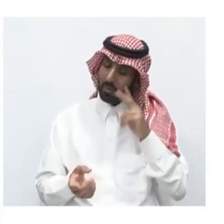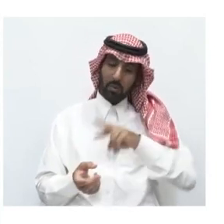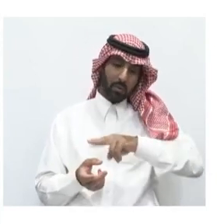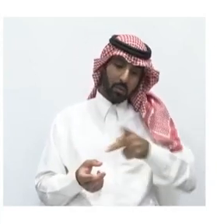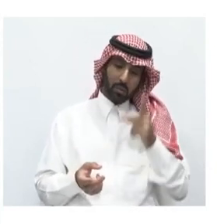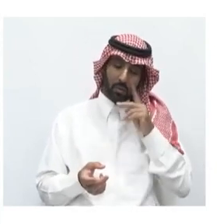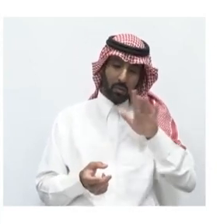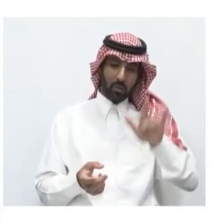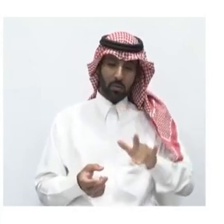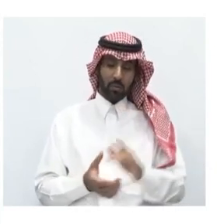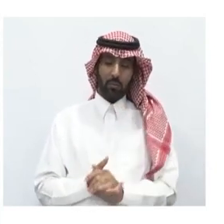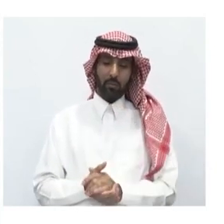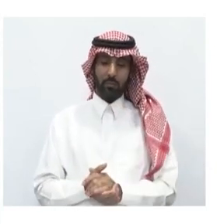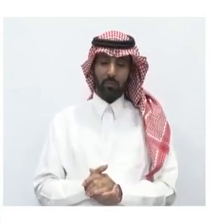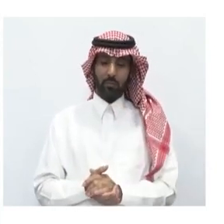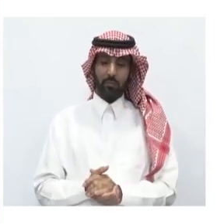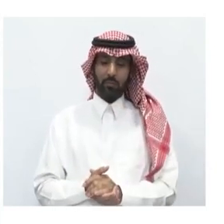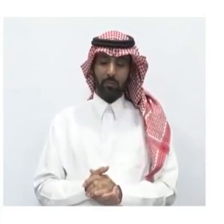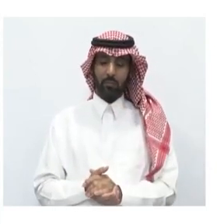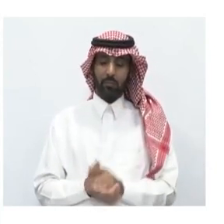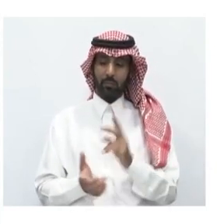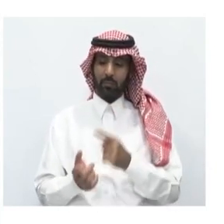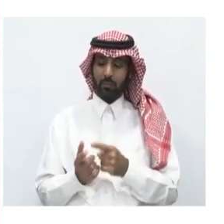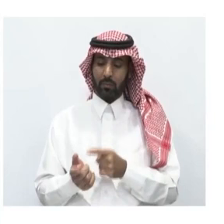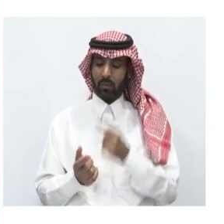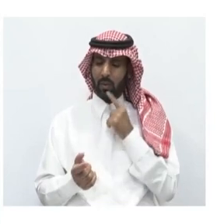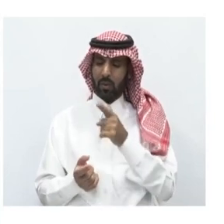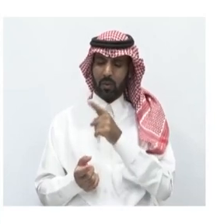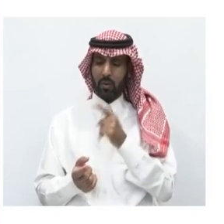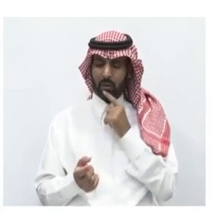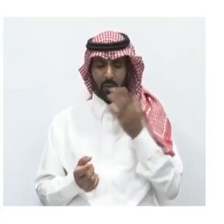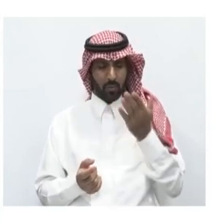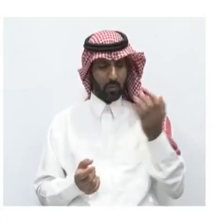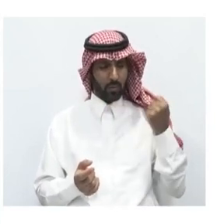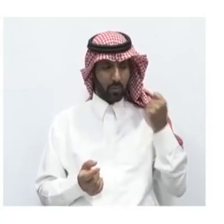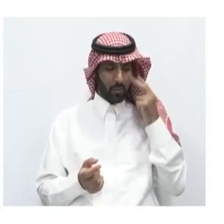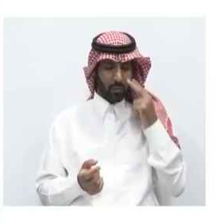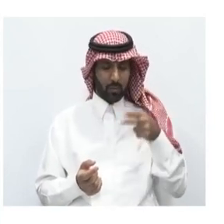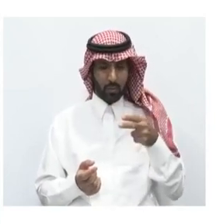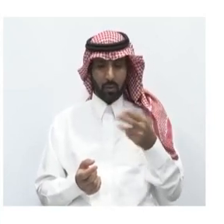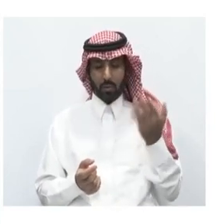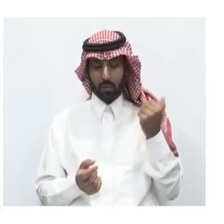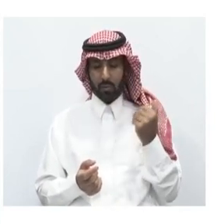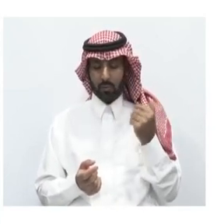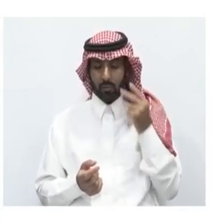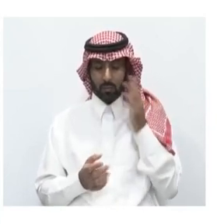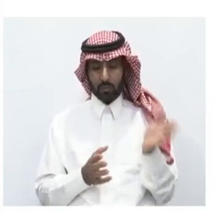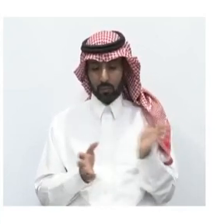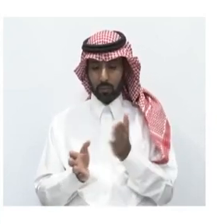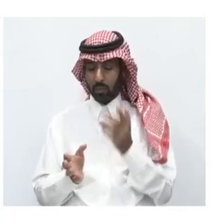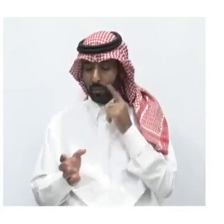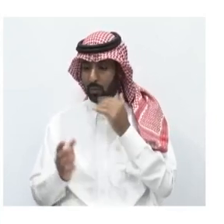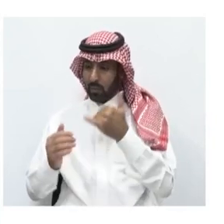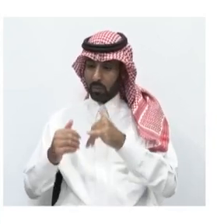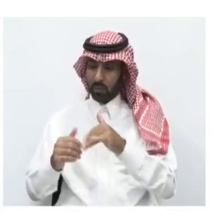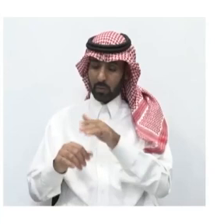the open seat. That's a drag, especially since I requested a window seat at the front of the plane. And they put me on the aisle, near